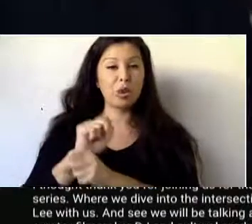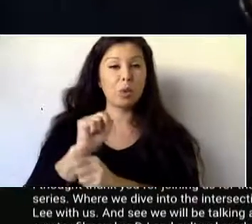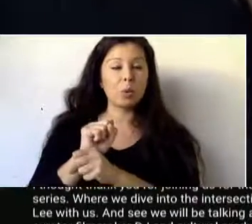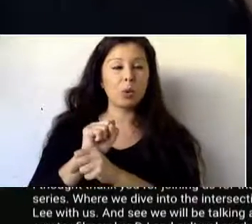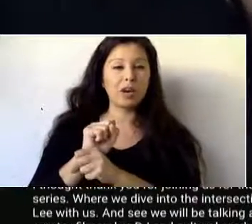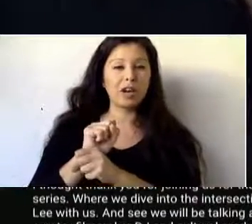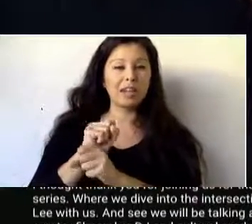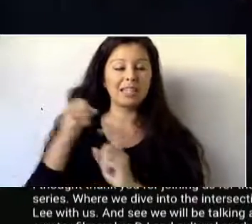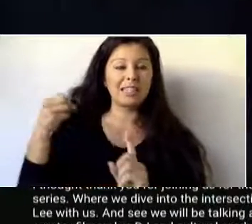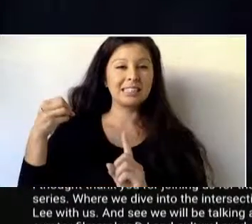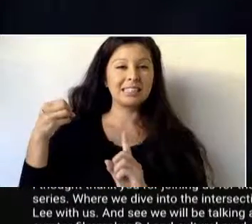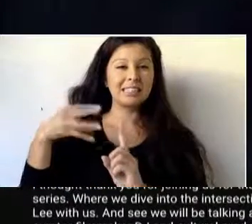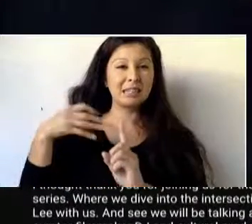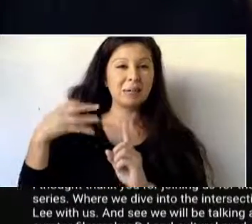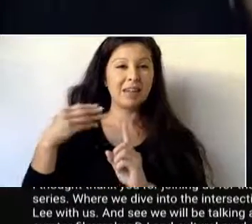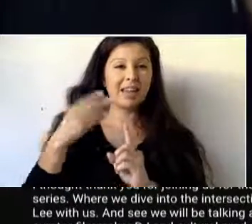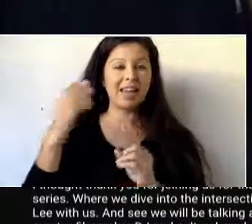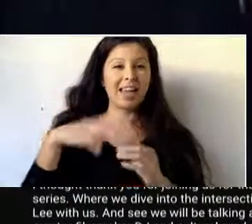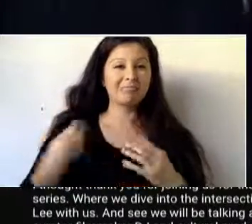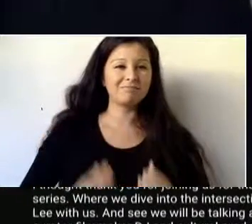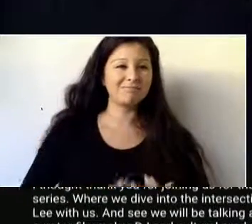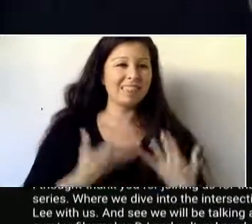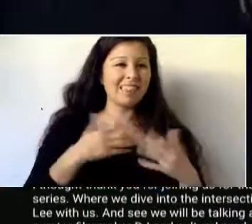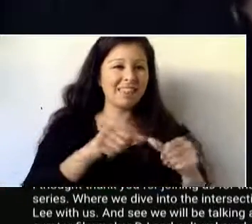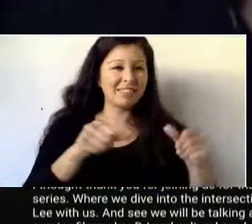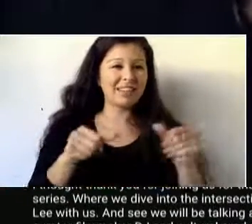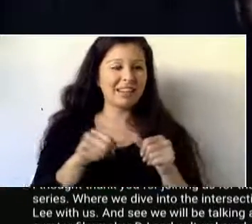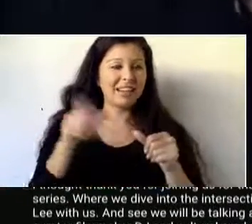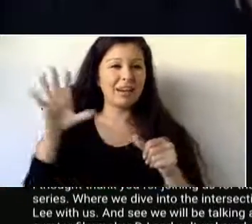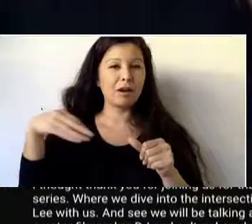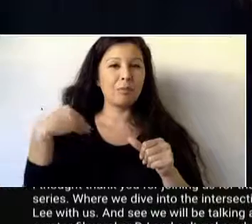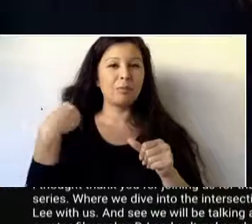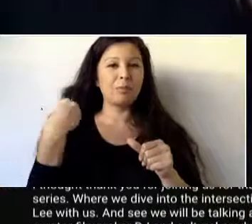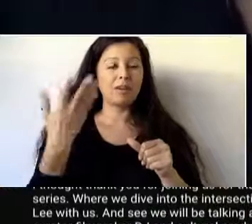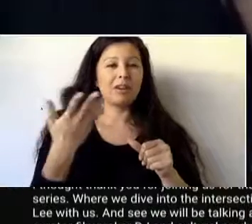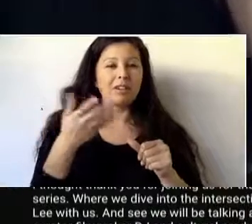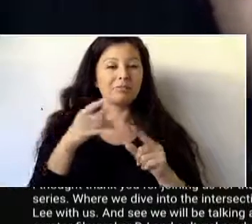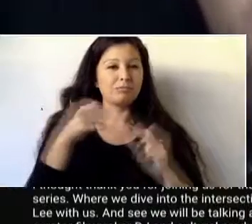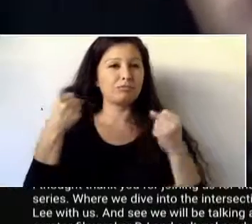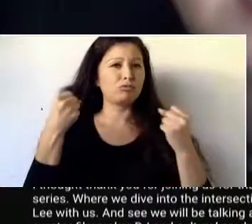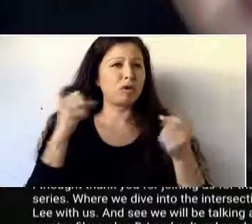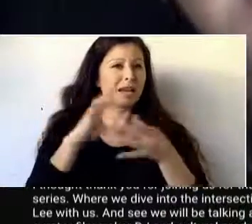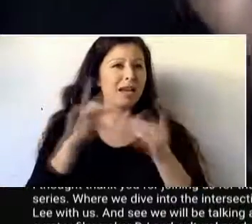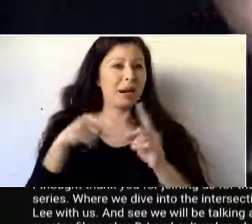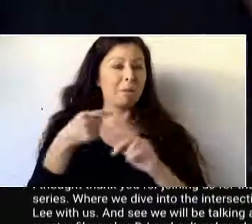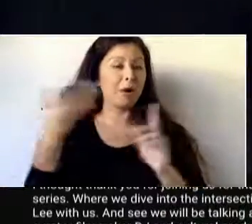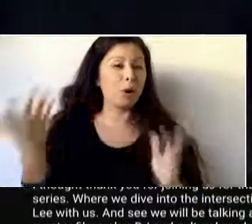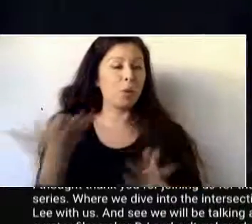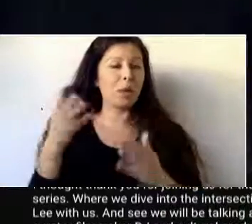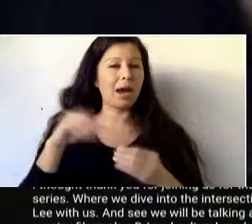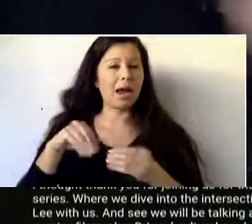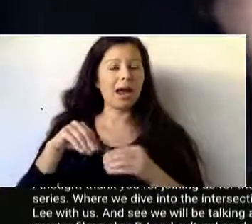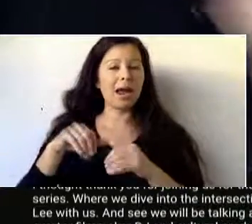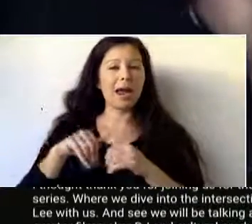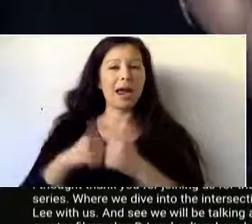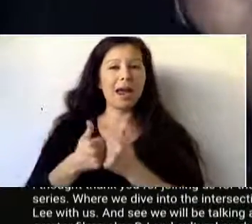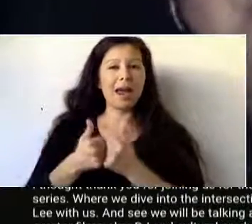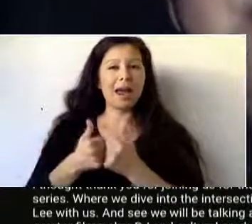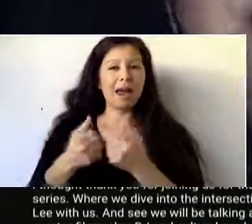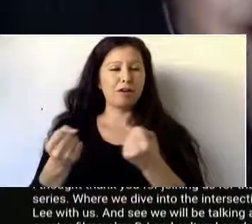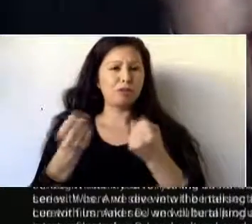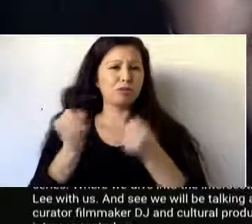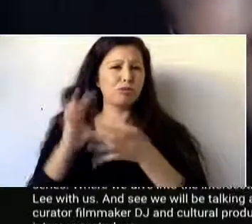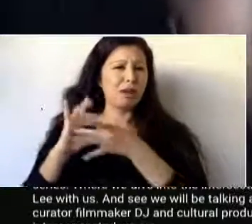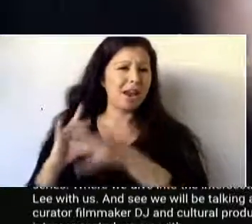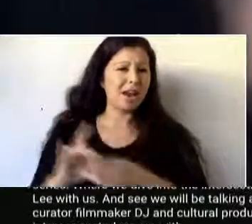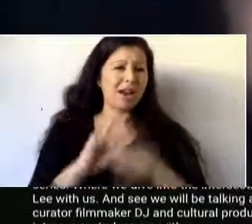and enlivens space, making a provocative statement about how inescapably interconnected we are with